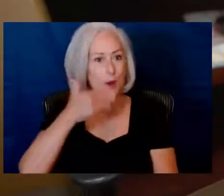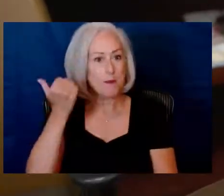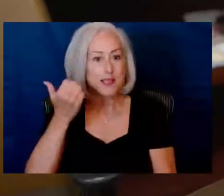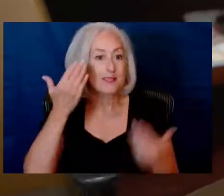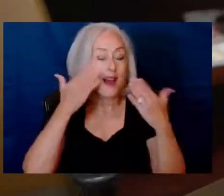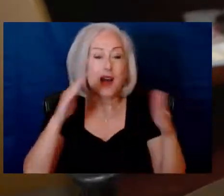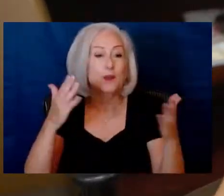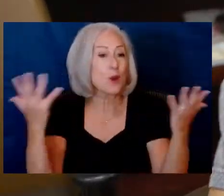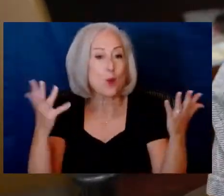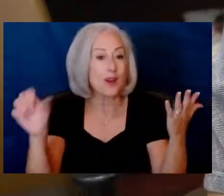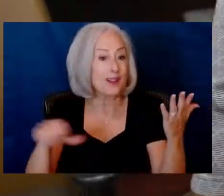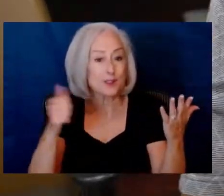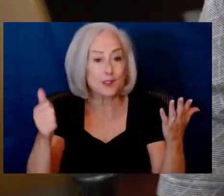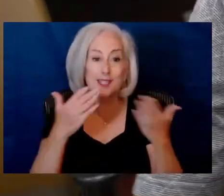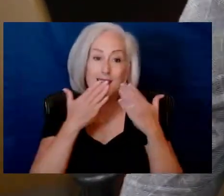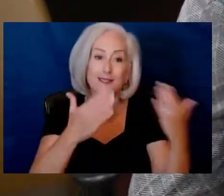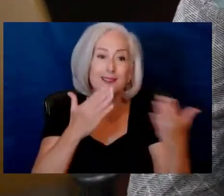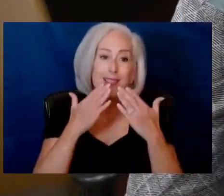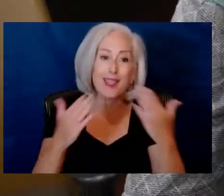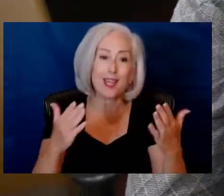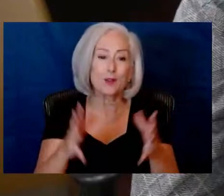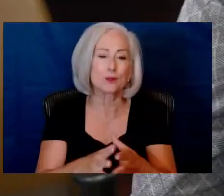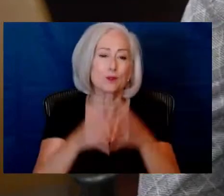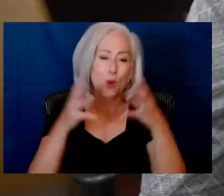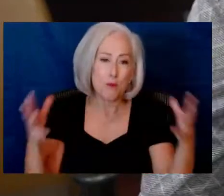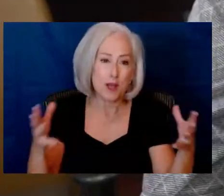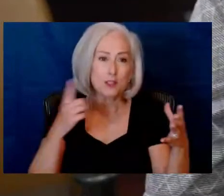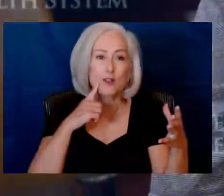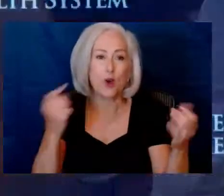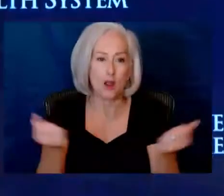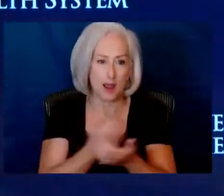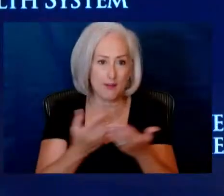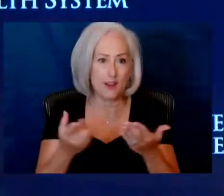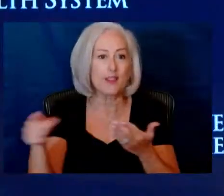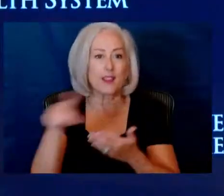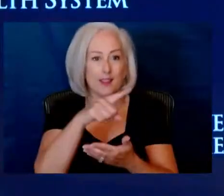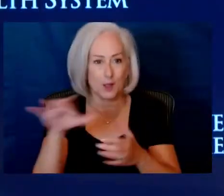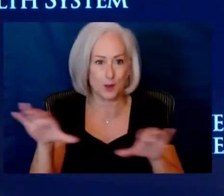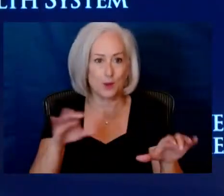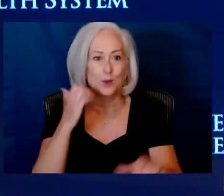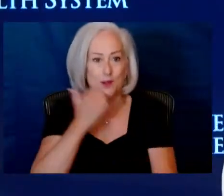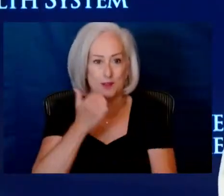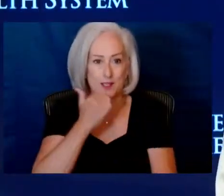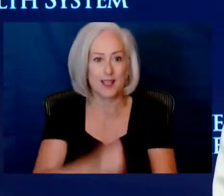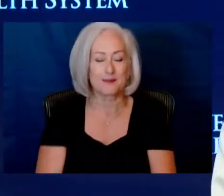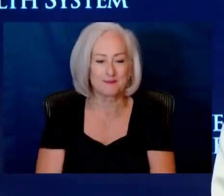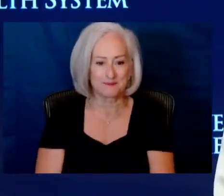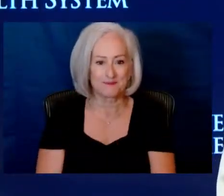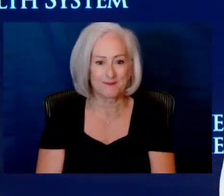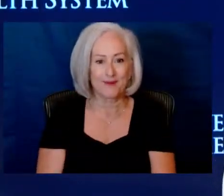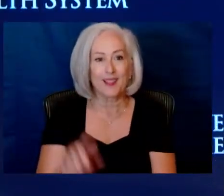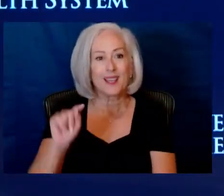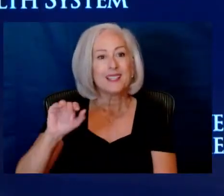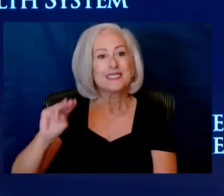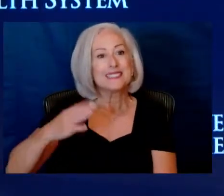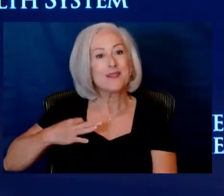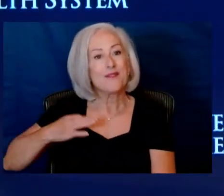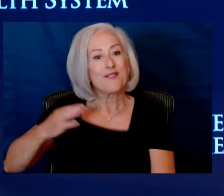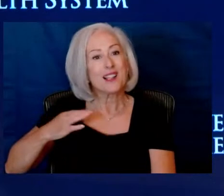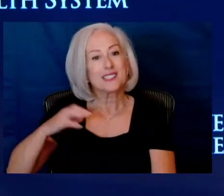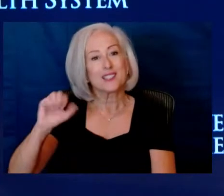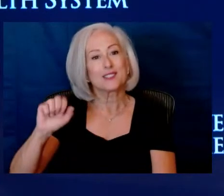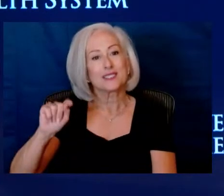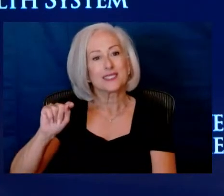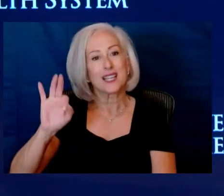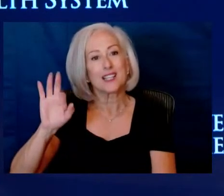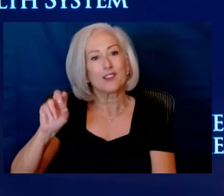thank you guys, and thank you guys very much for what you do every day. And Tim volunteers at our St. Francis location in